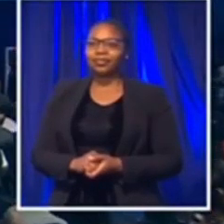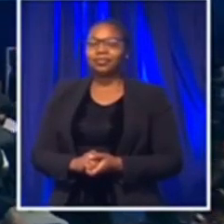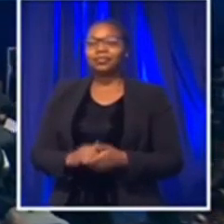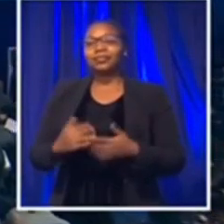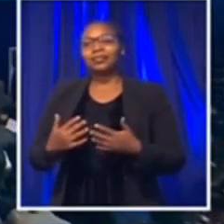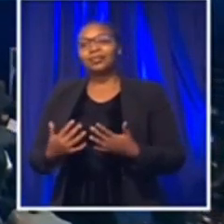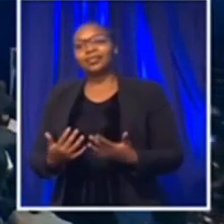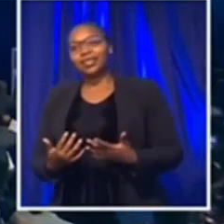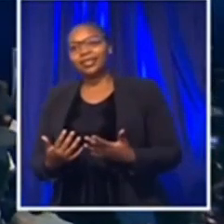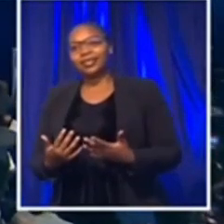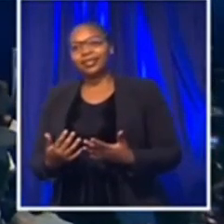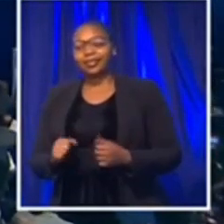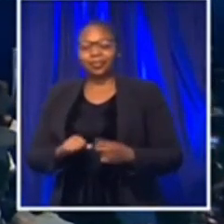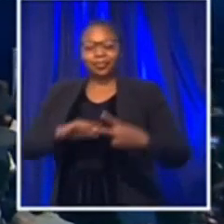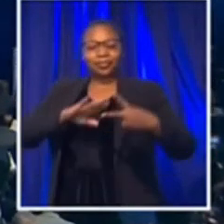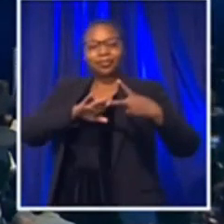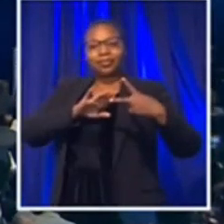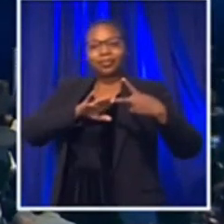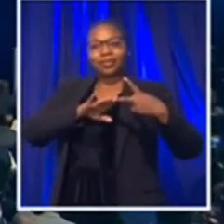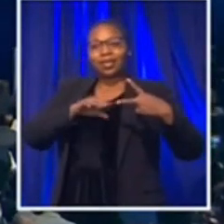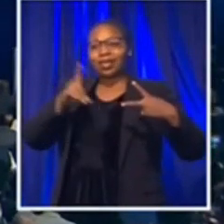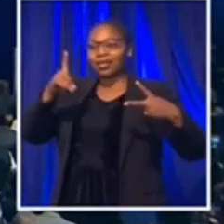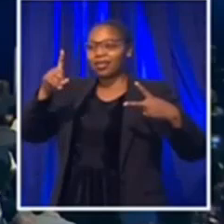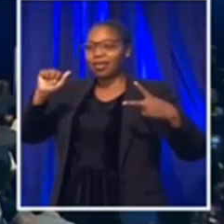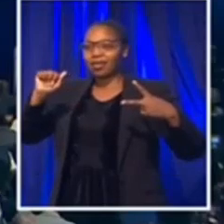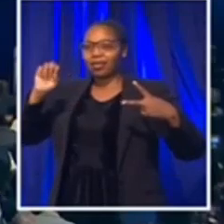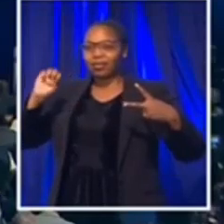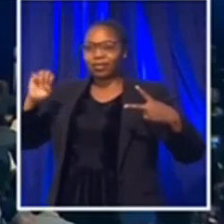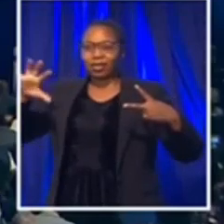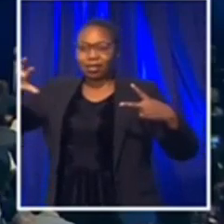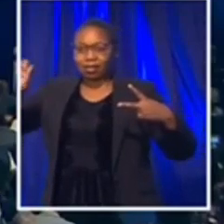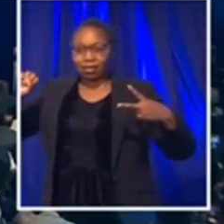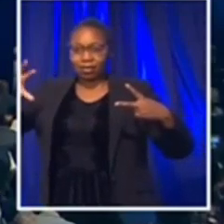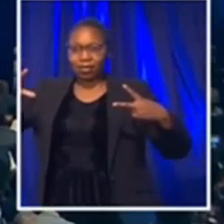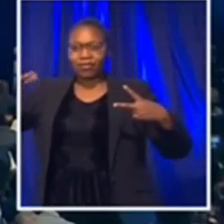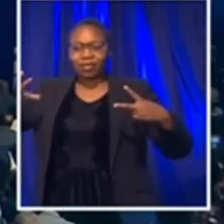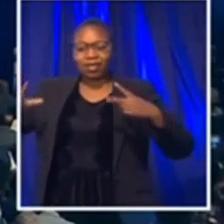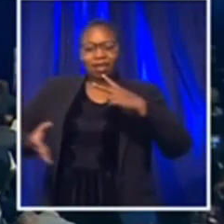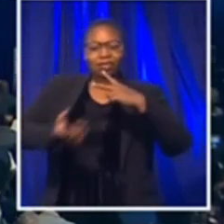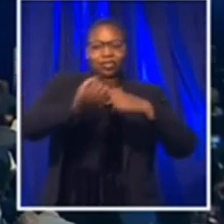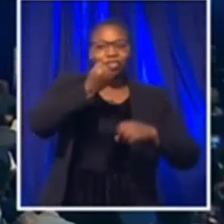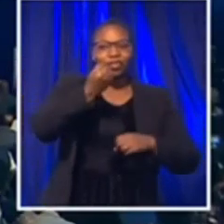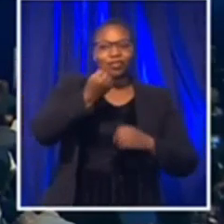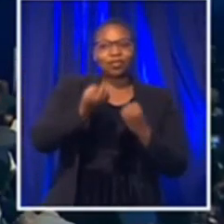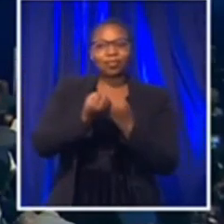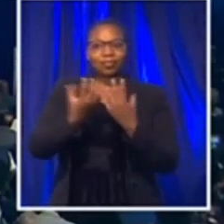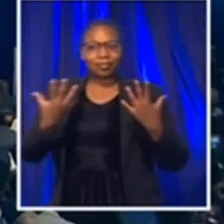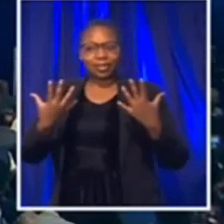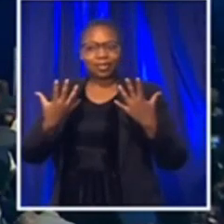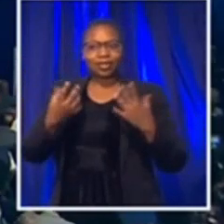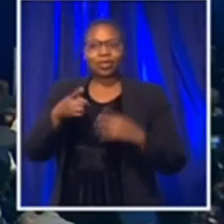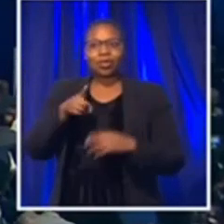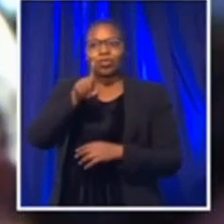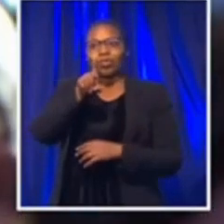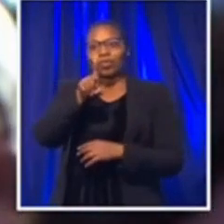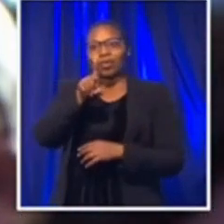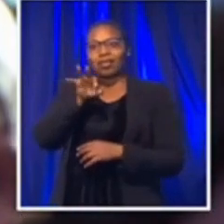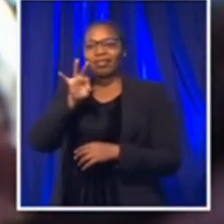And the Democratic Alliance achieved a majority of